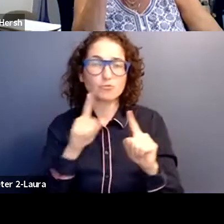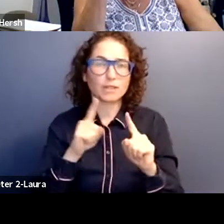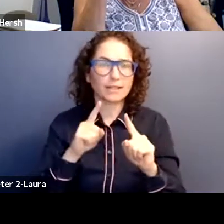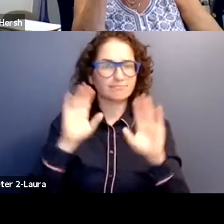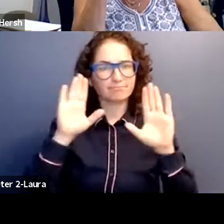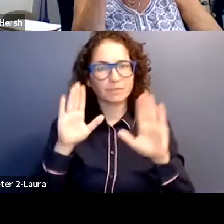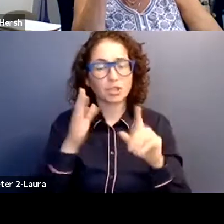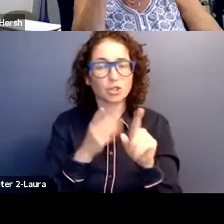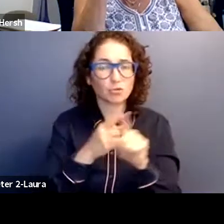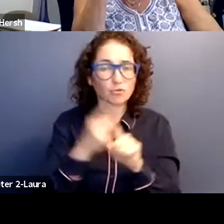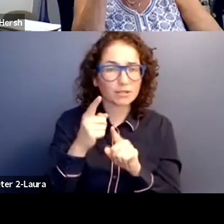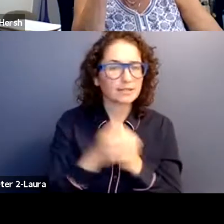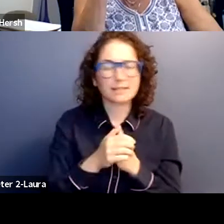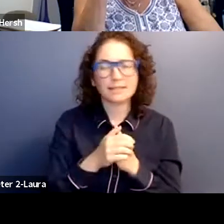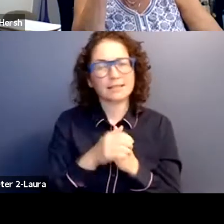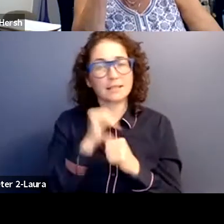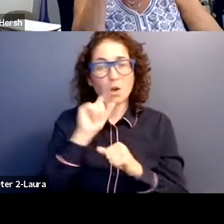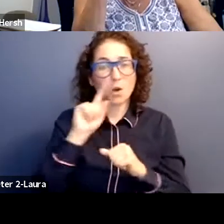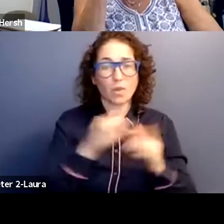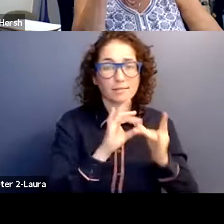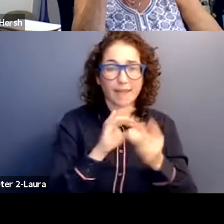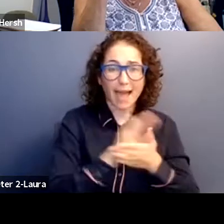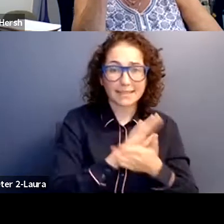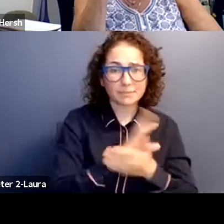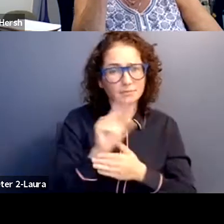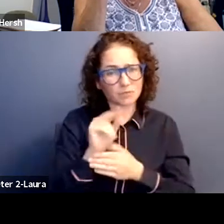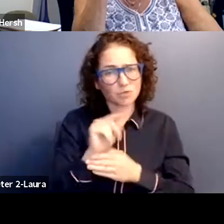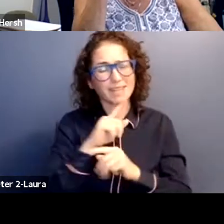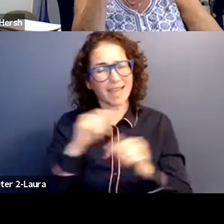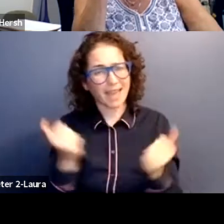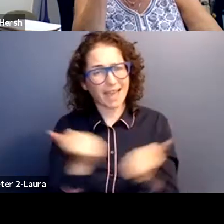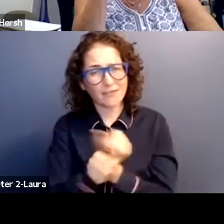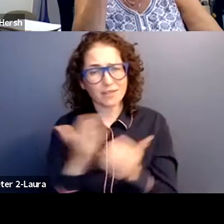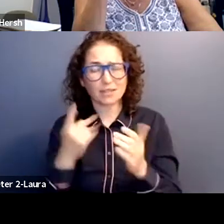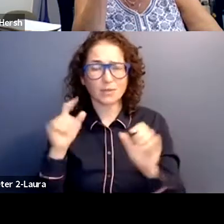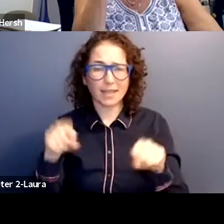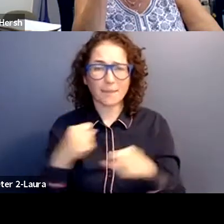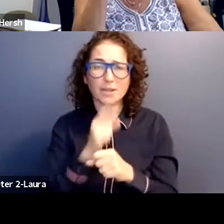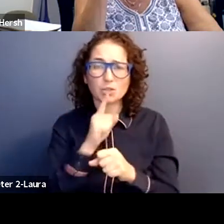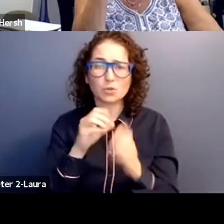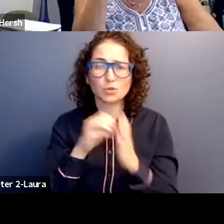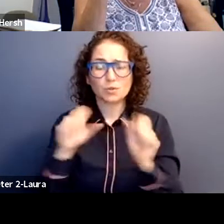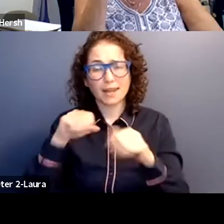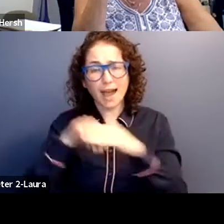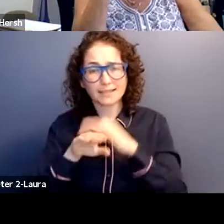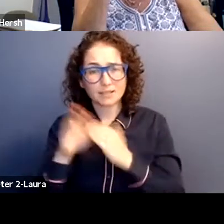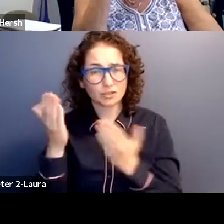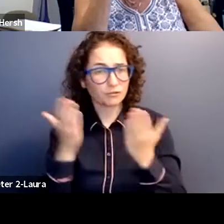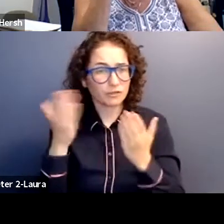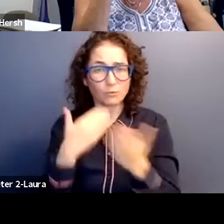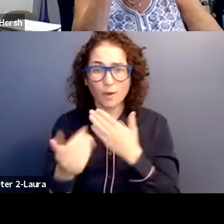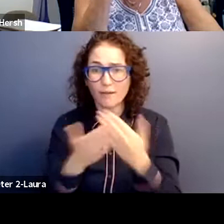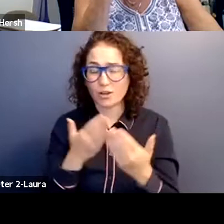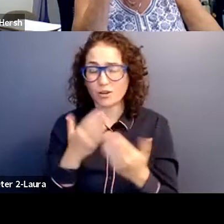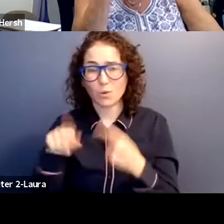doesn't stop with academics. We do everything in our power to make sure that our students have access to the services, whatever and whenever